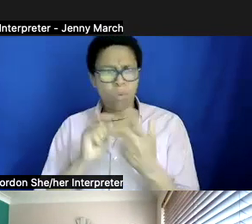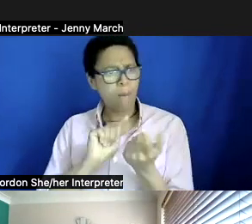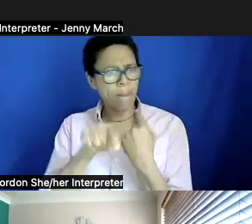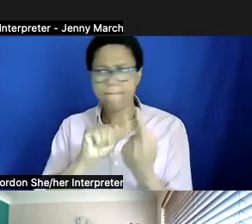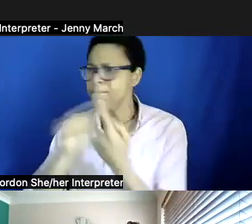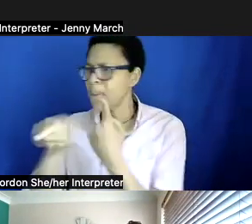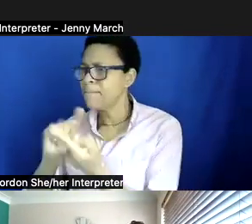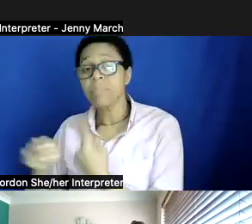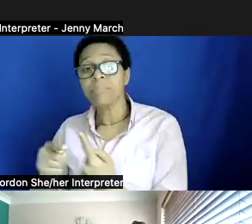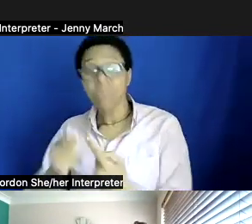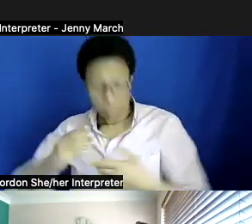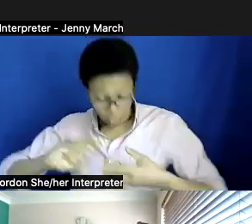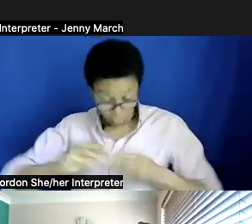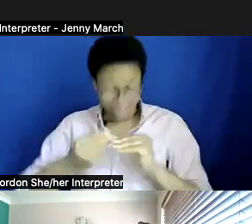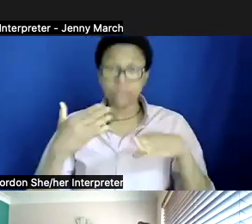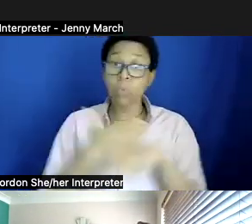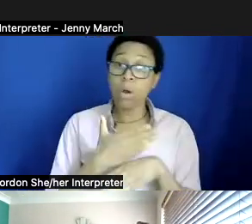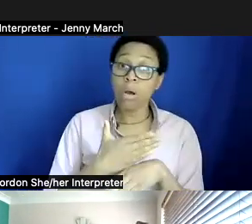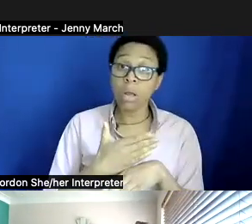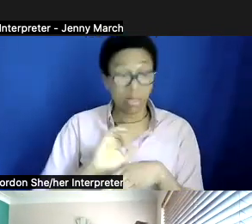work and showcased at the end as well.